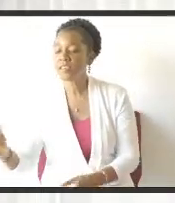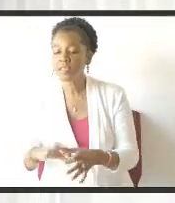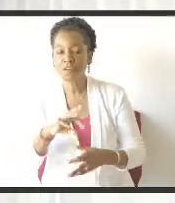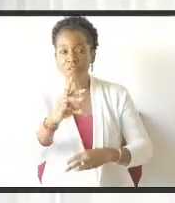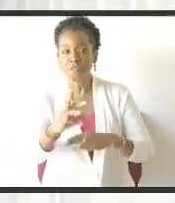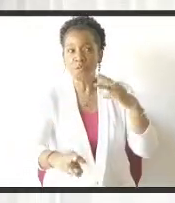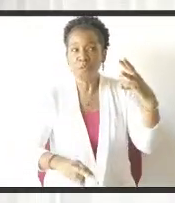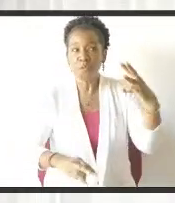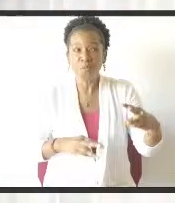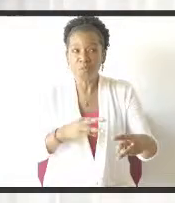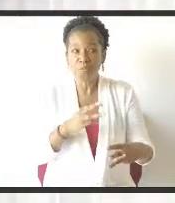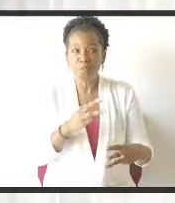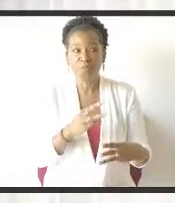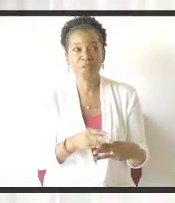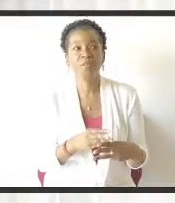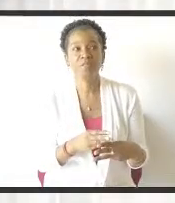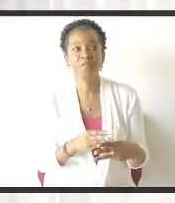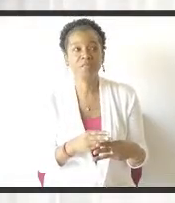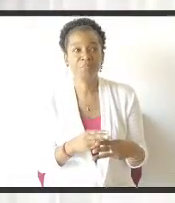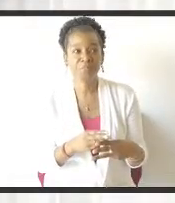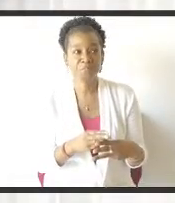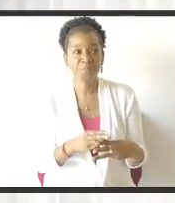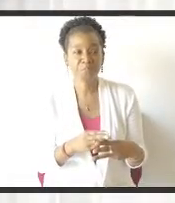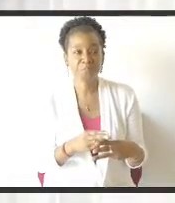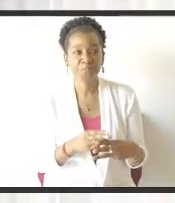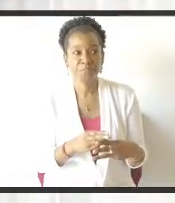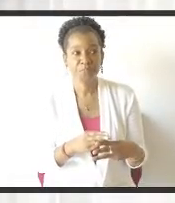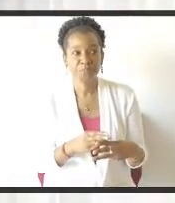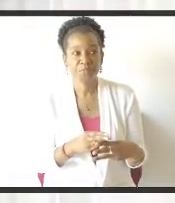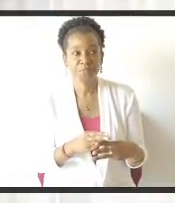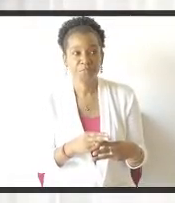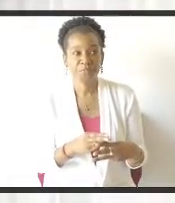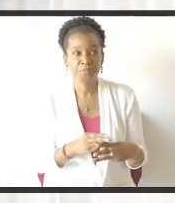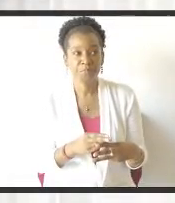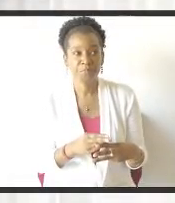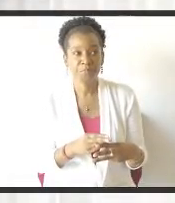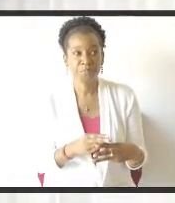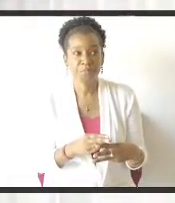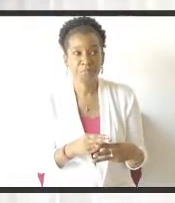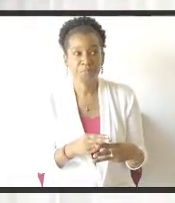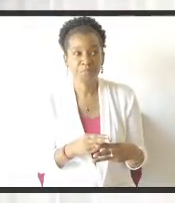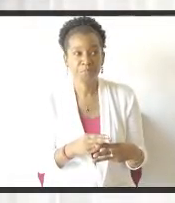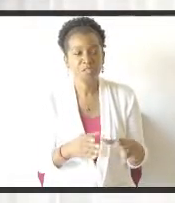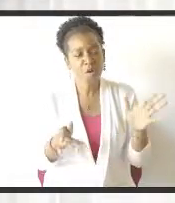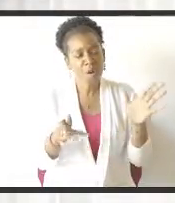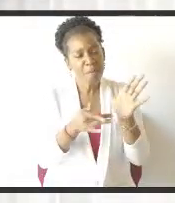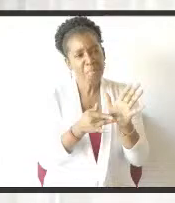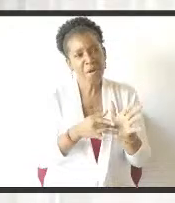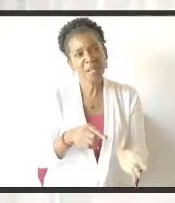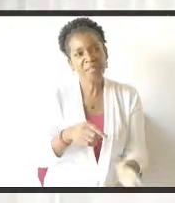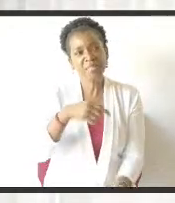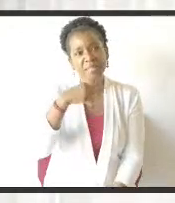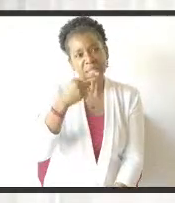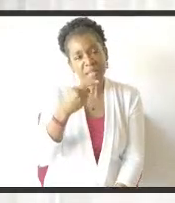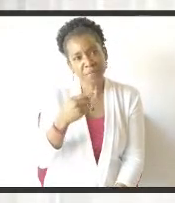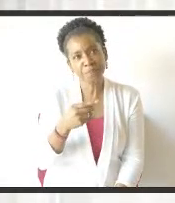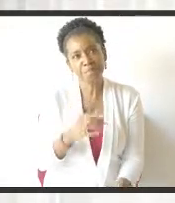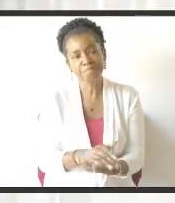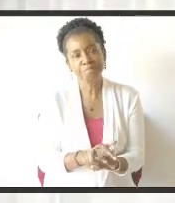men so that he could win over their souls to Christ.